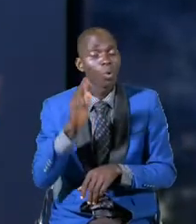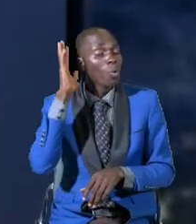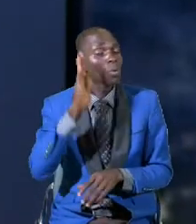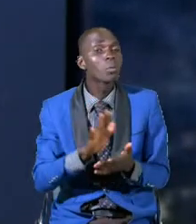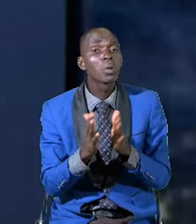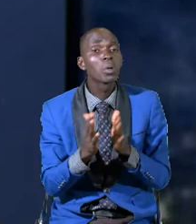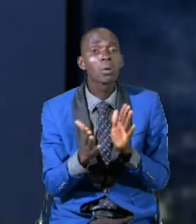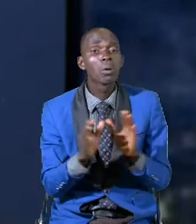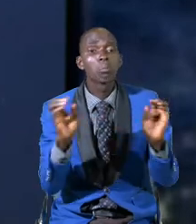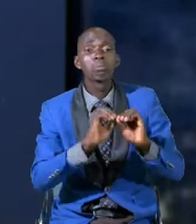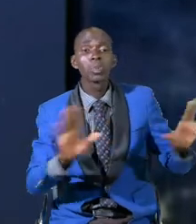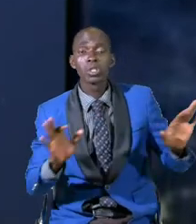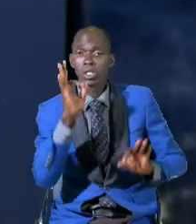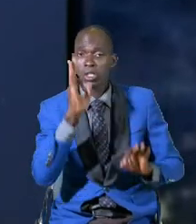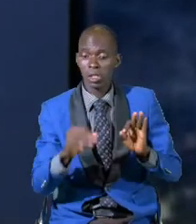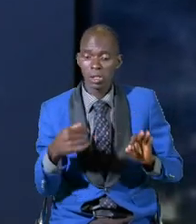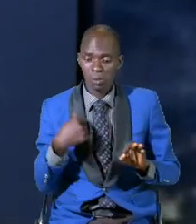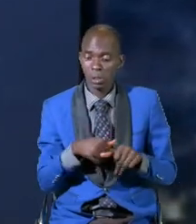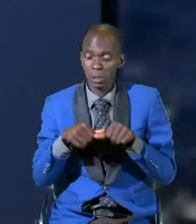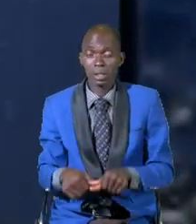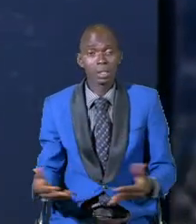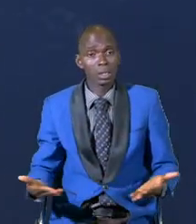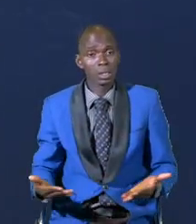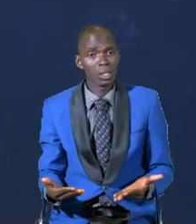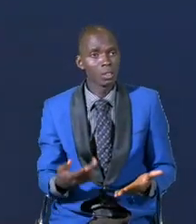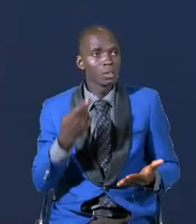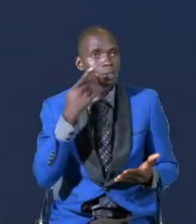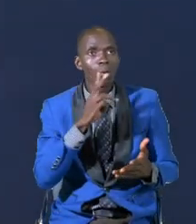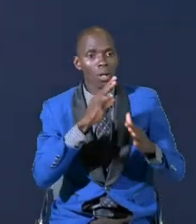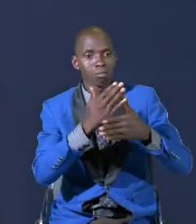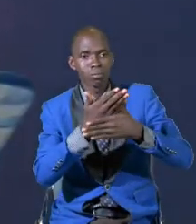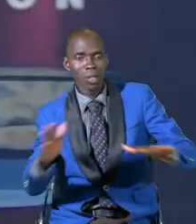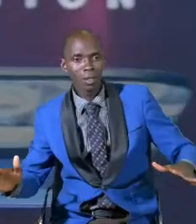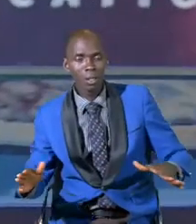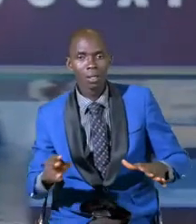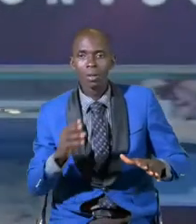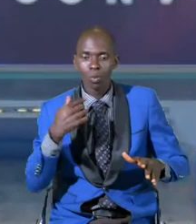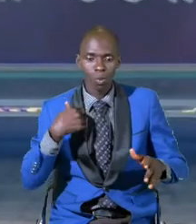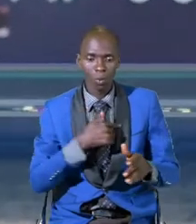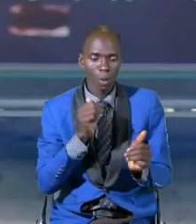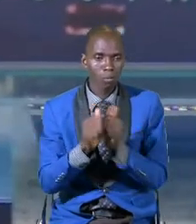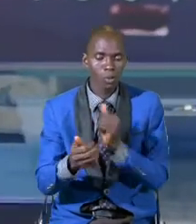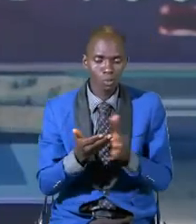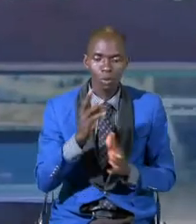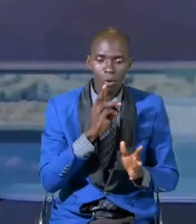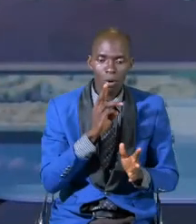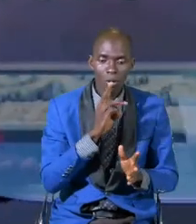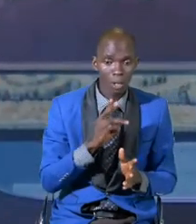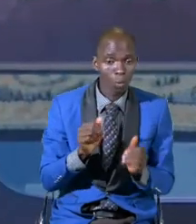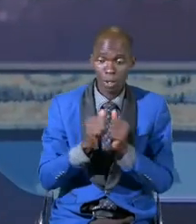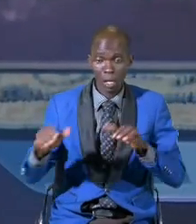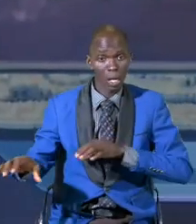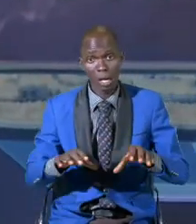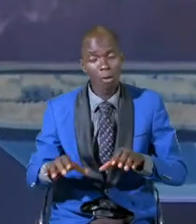go up. Let us go up at once. All the prophecies on your life, all the promises the Lord had made will amount to